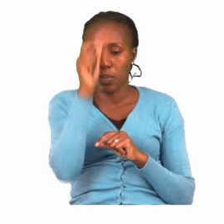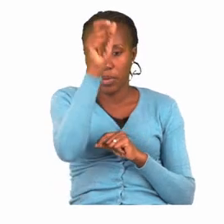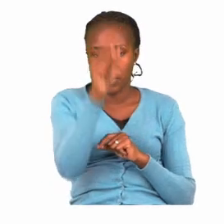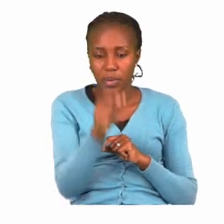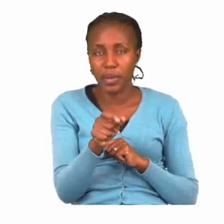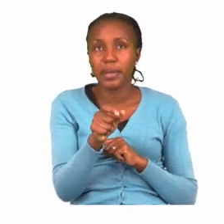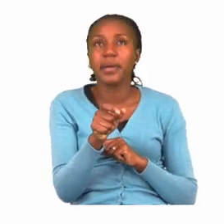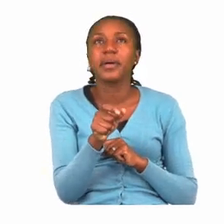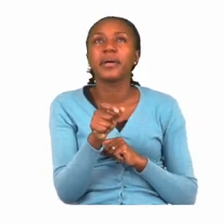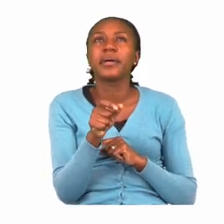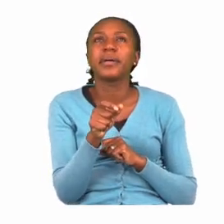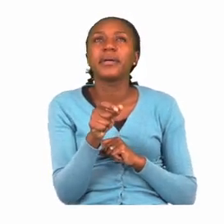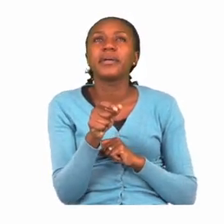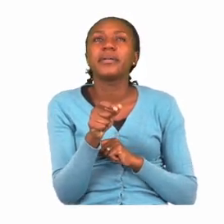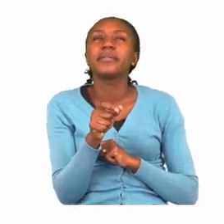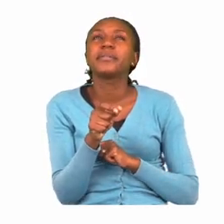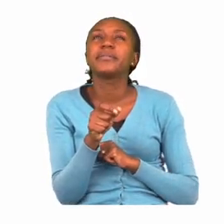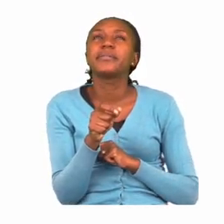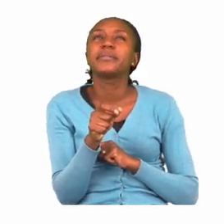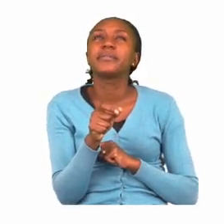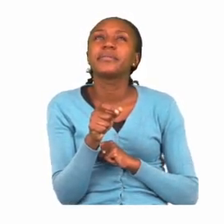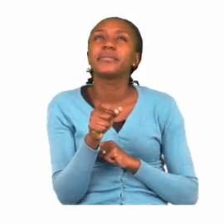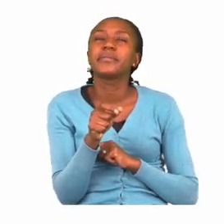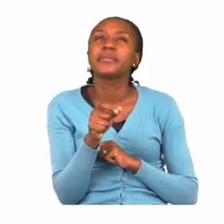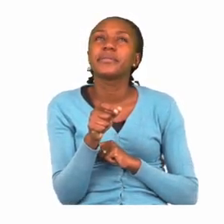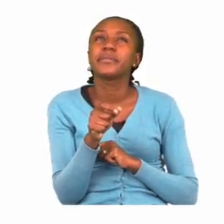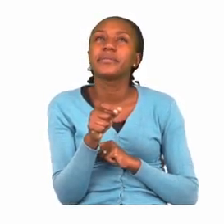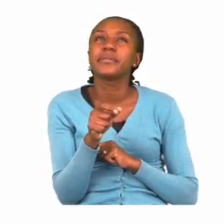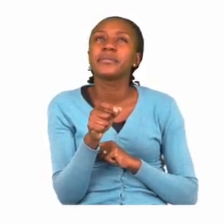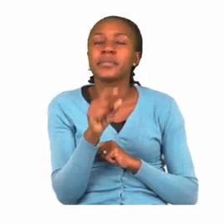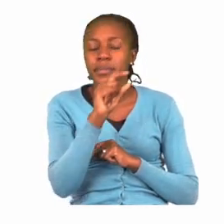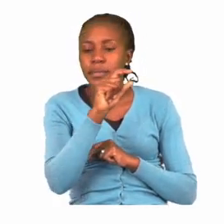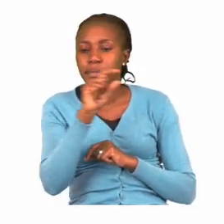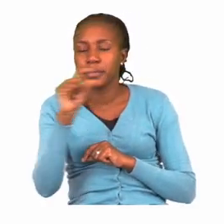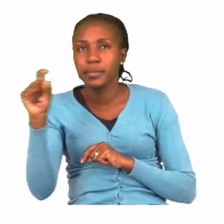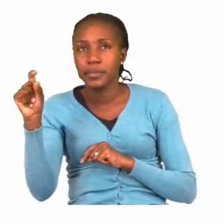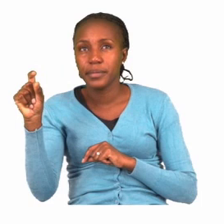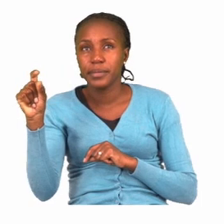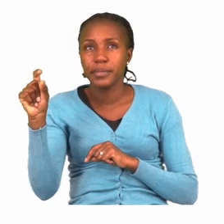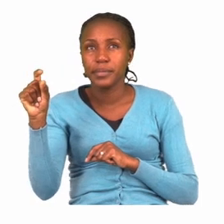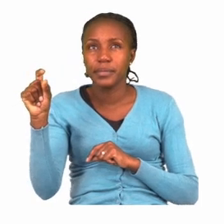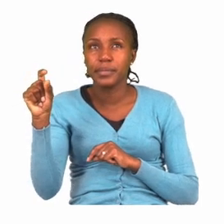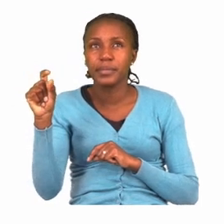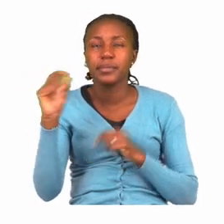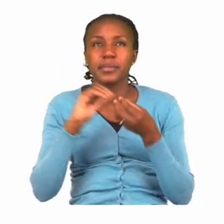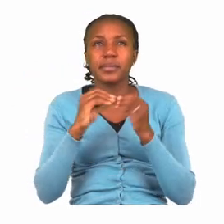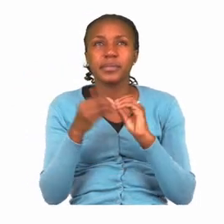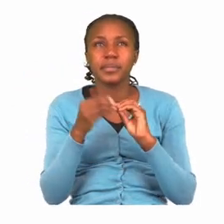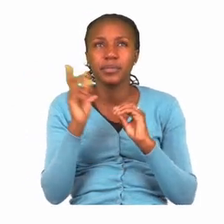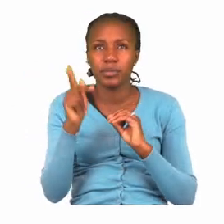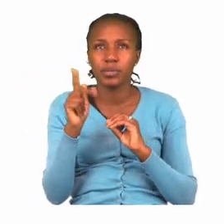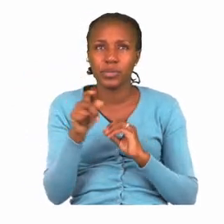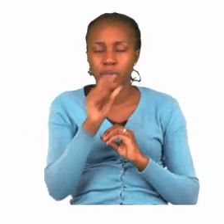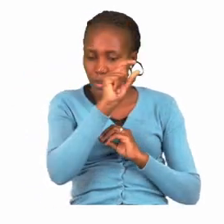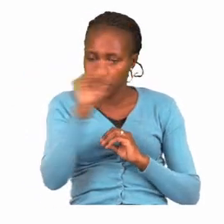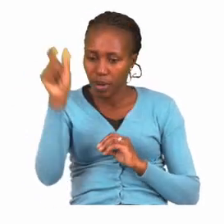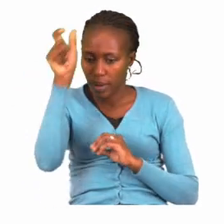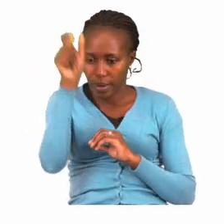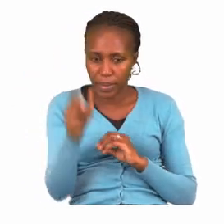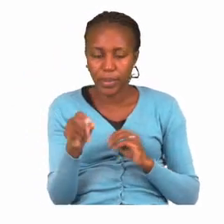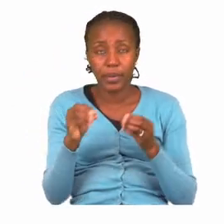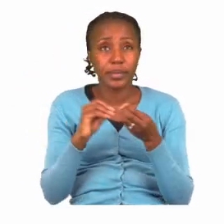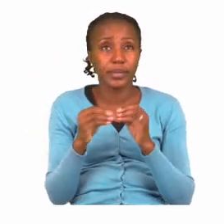you will see on the crossword there are also numbers. Now